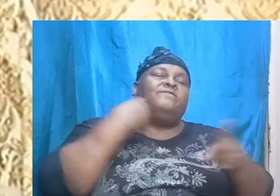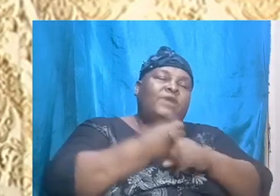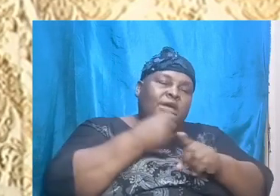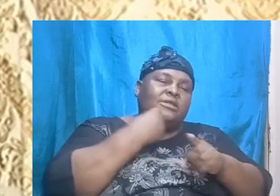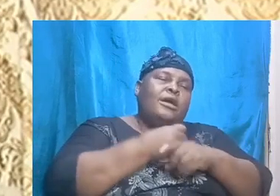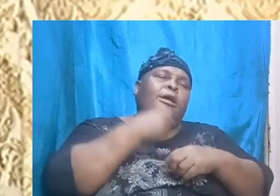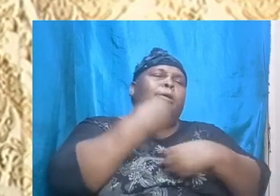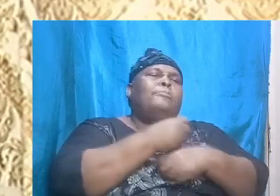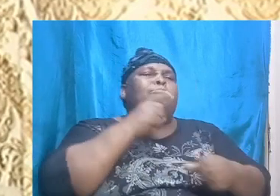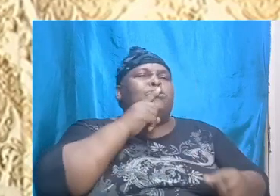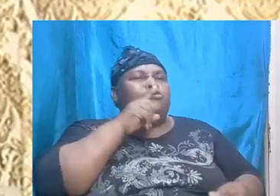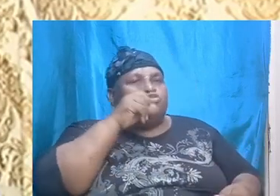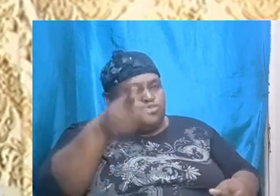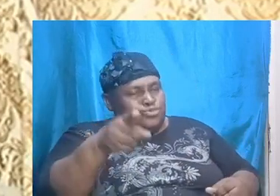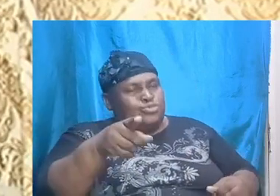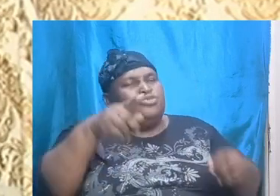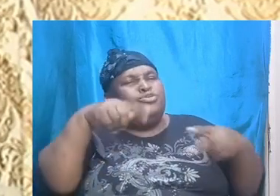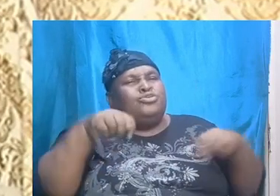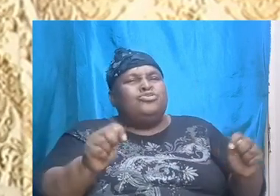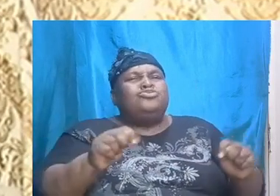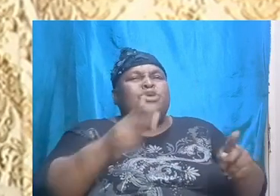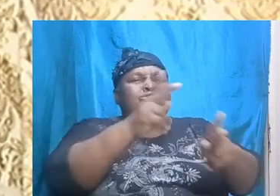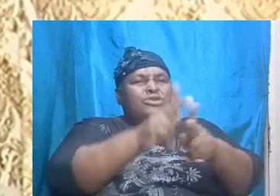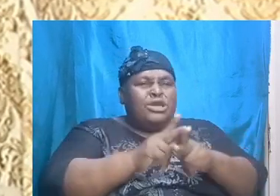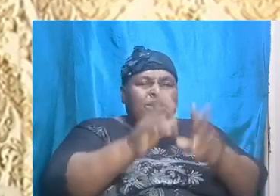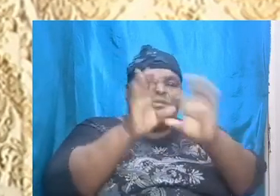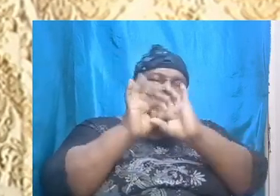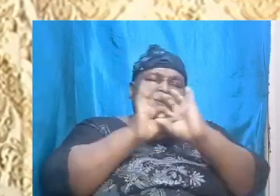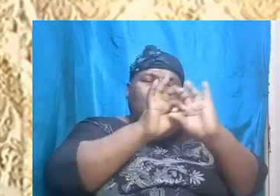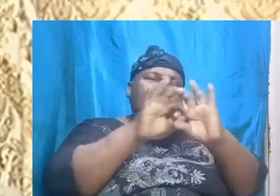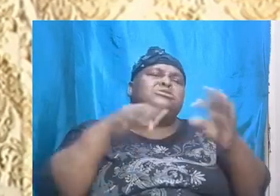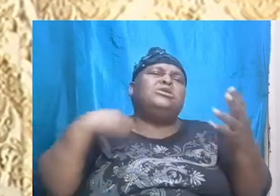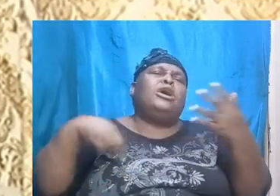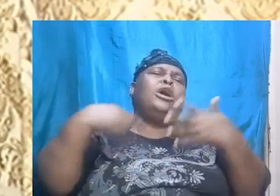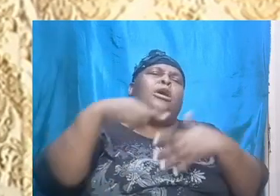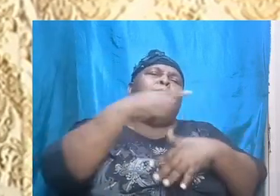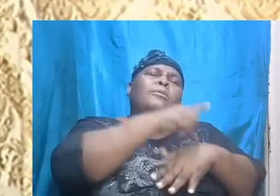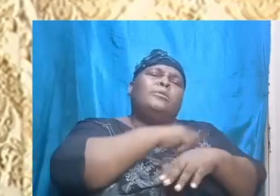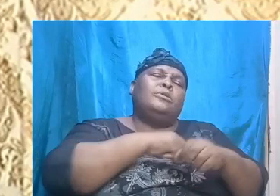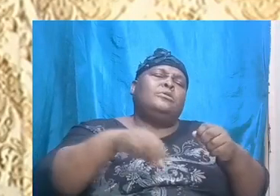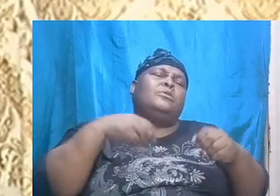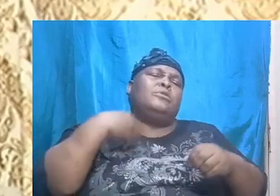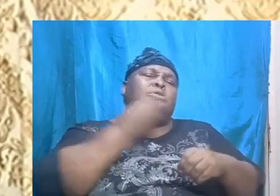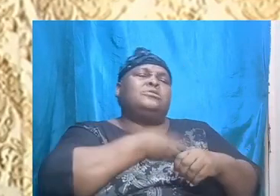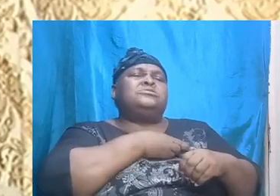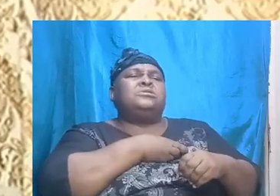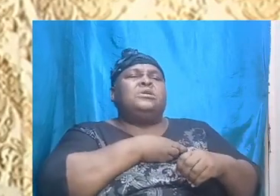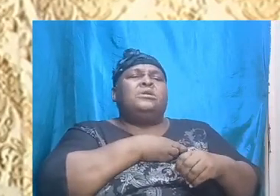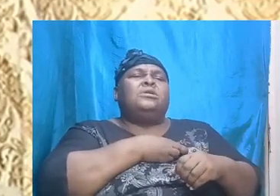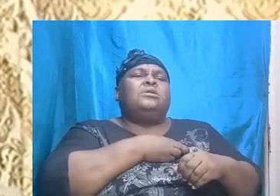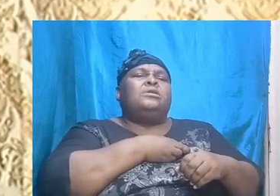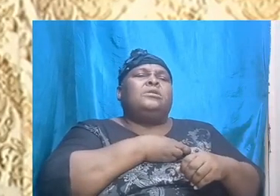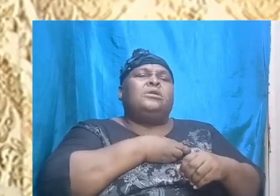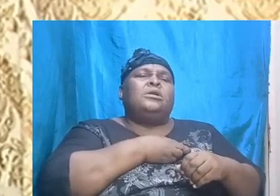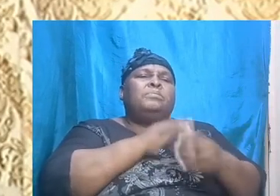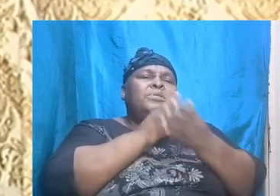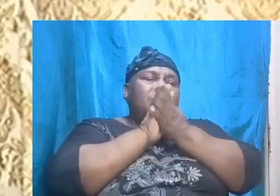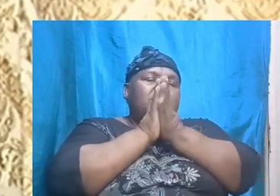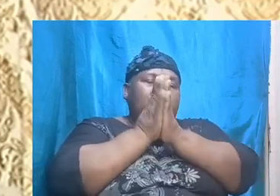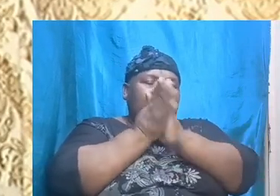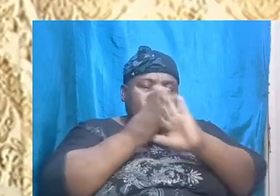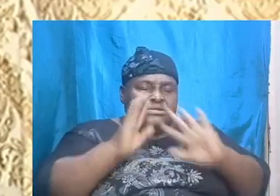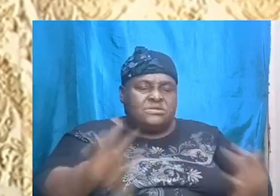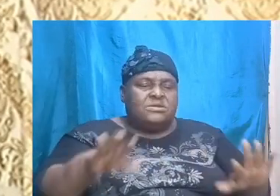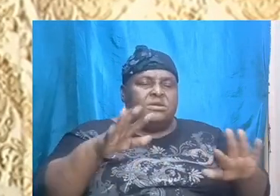we try to maintain the unity among us in the bond of peace, because that's what God wants for each and every one of us in the body